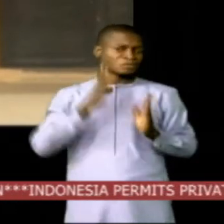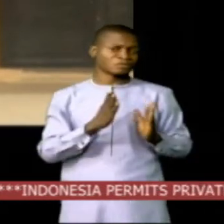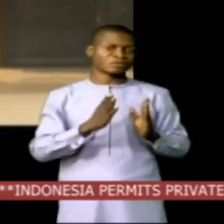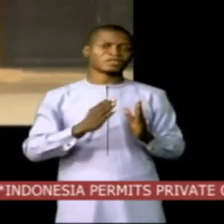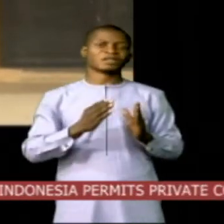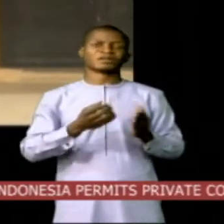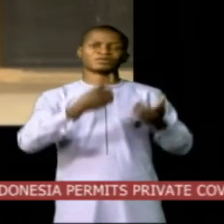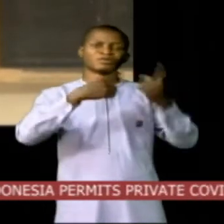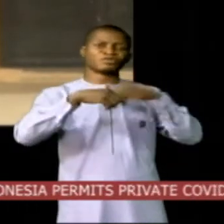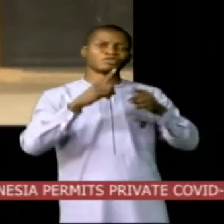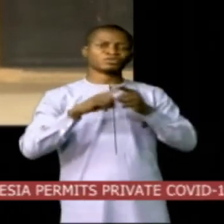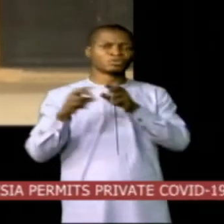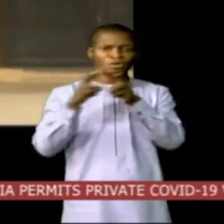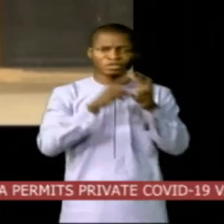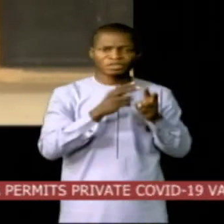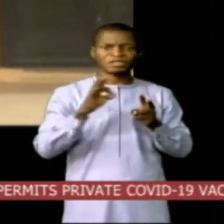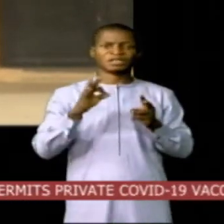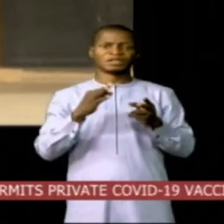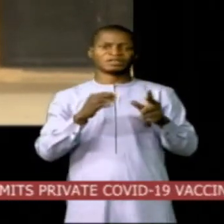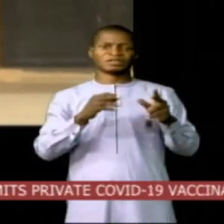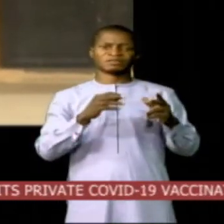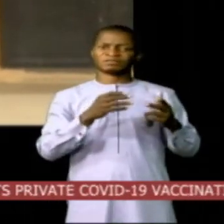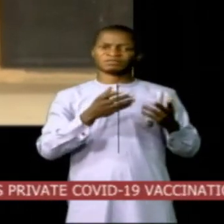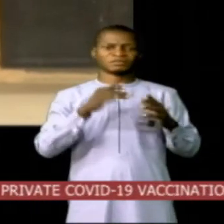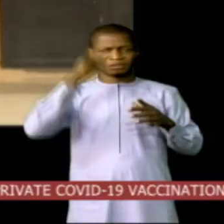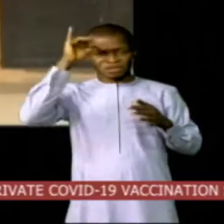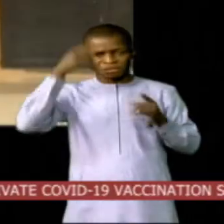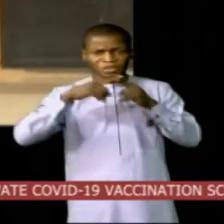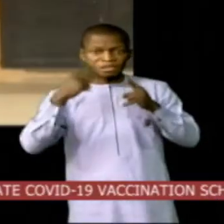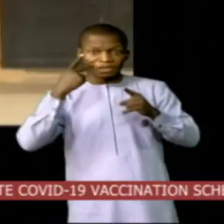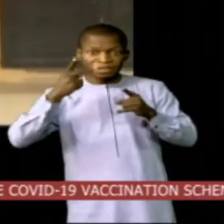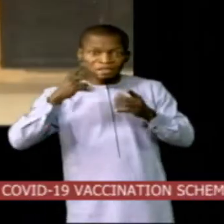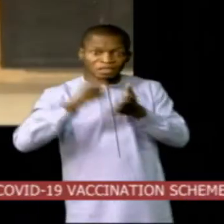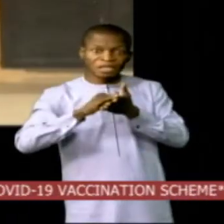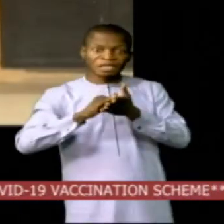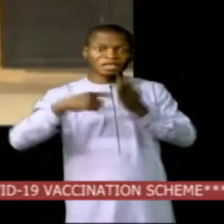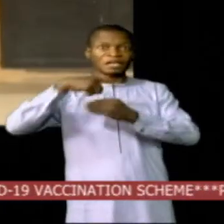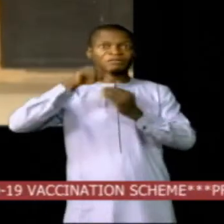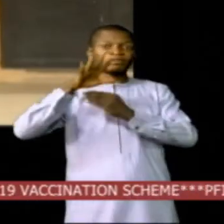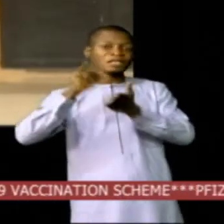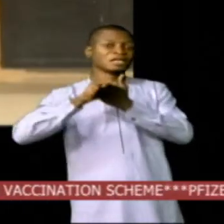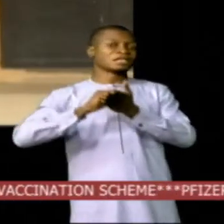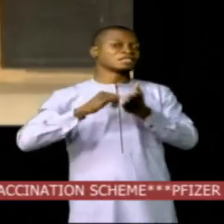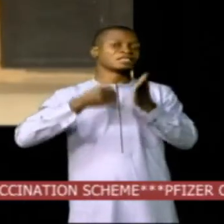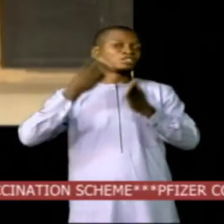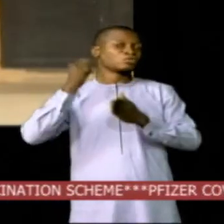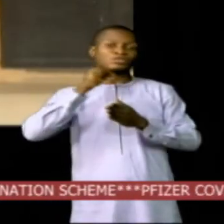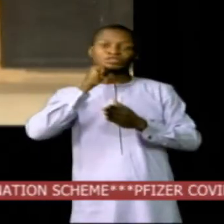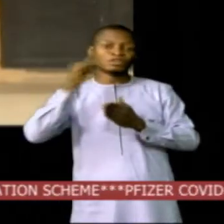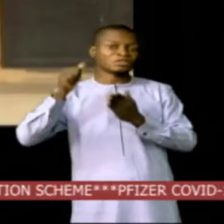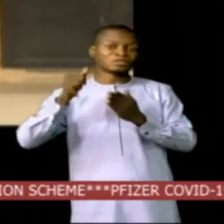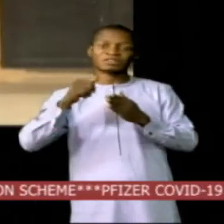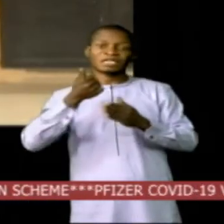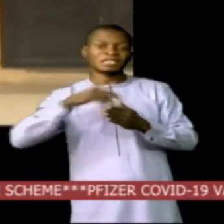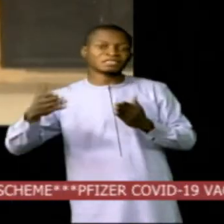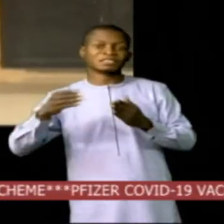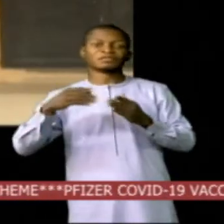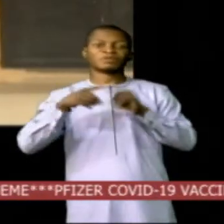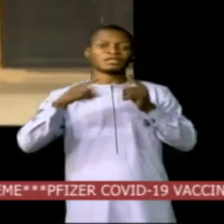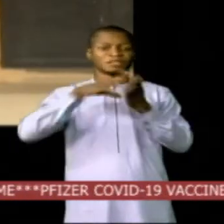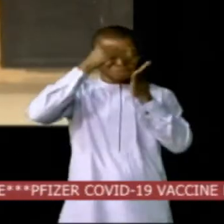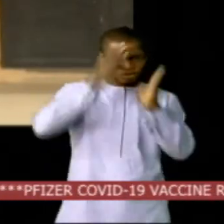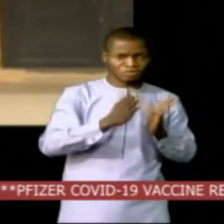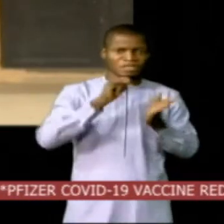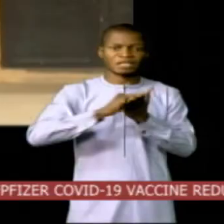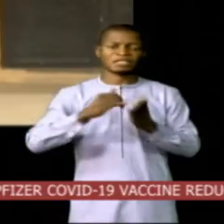cattle. But eventually at around 4 to 5, they were able to understand that it was the students of this school that they have